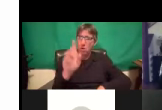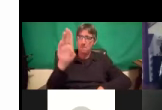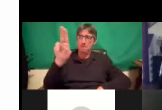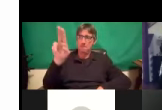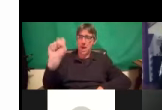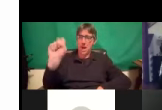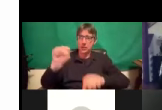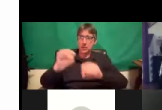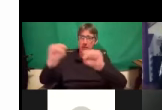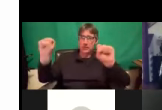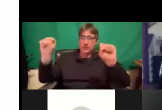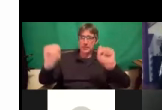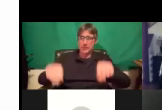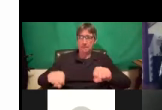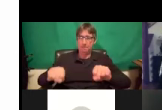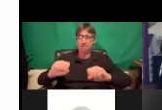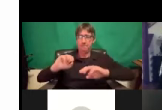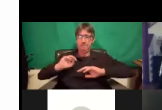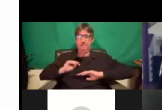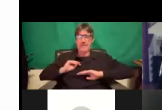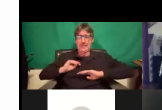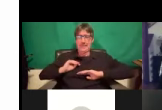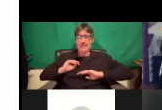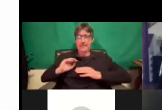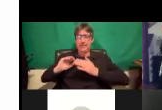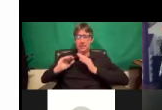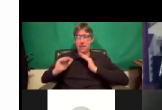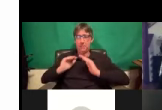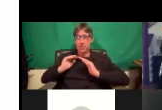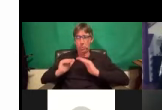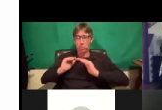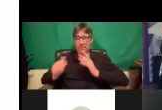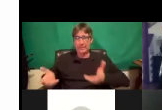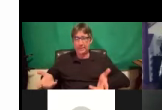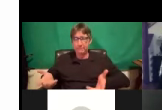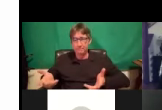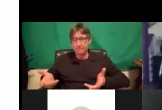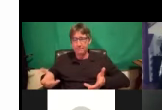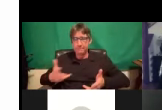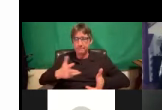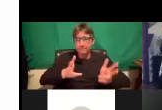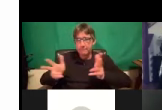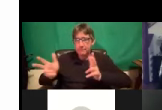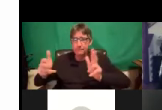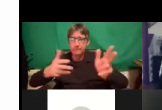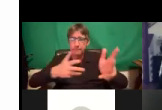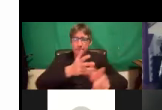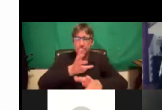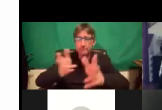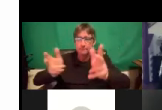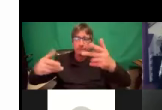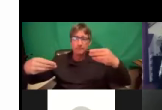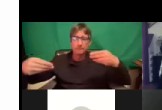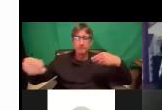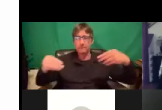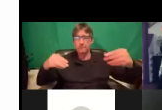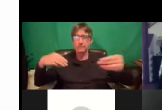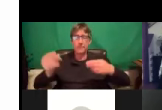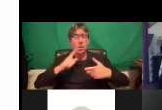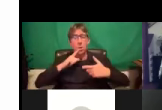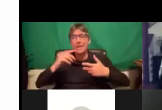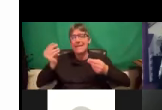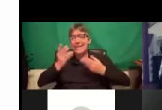that's a very long-winded answer to say, we don't know yet. We're trying to be predictive as possible and welcome all puts from all people. And if there's